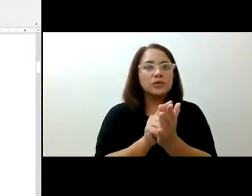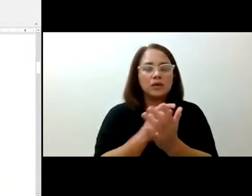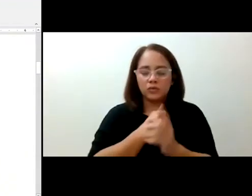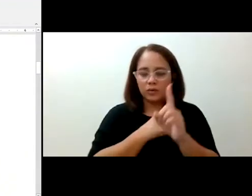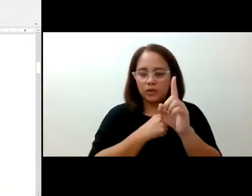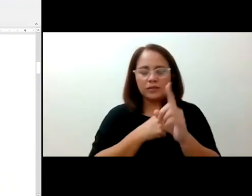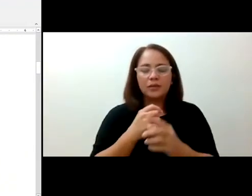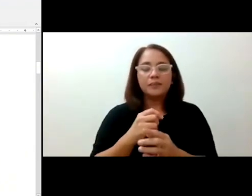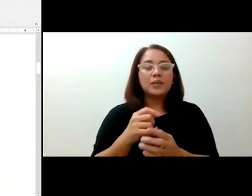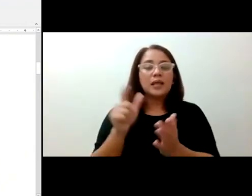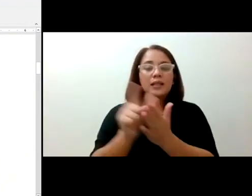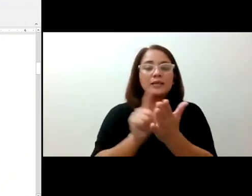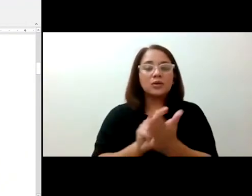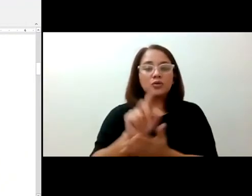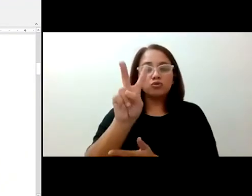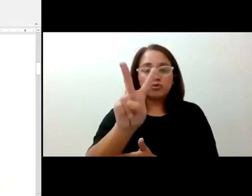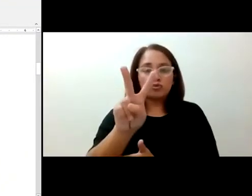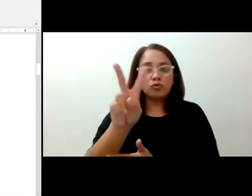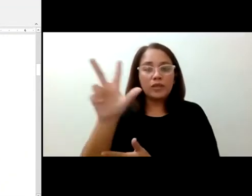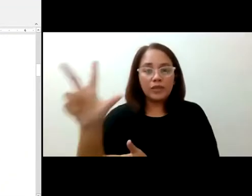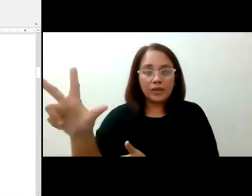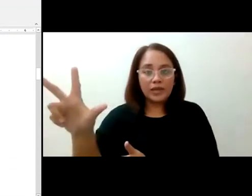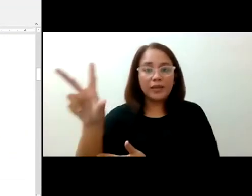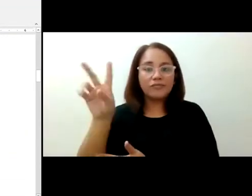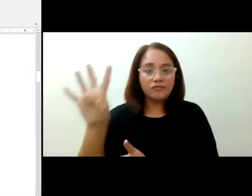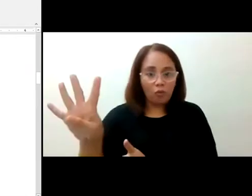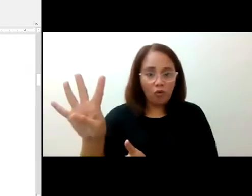and 3 and 4.